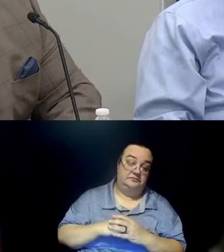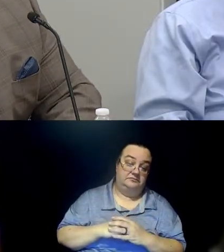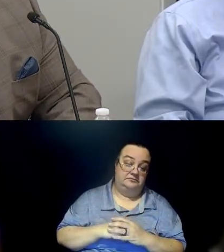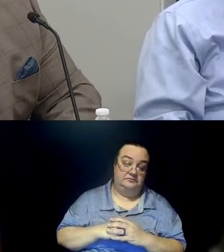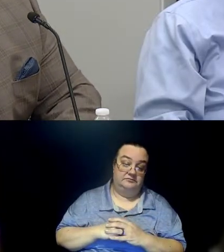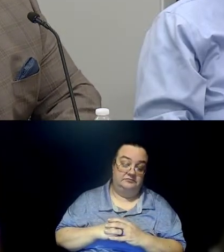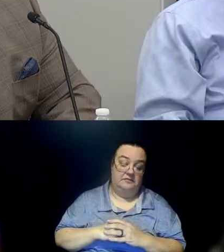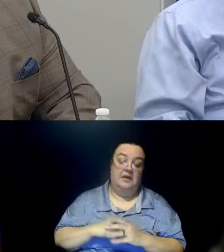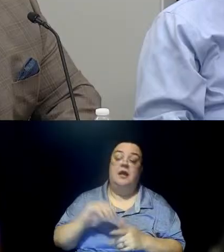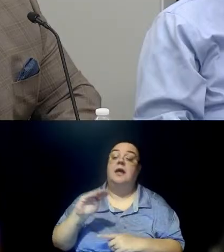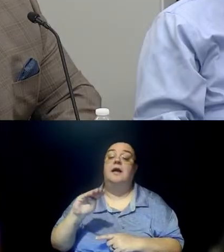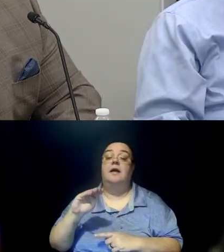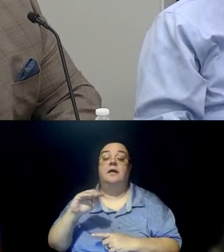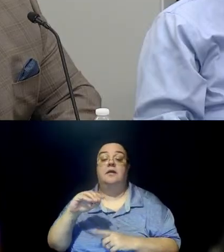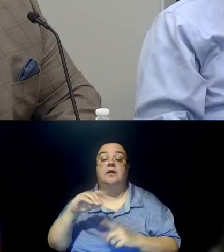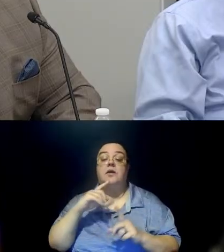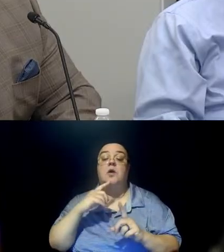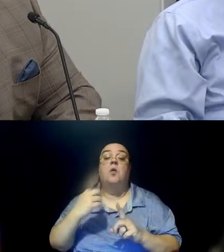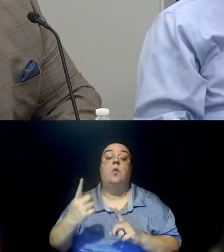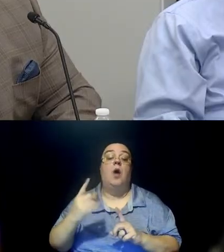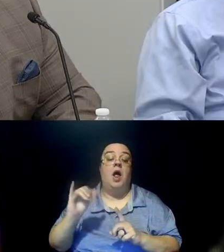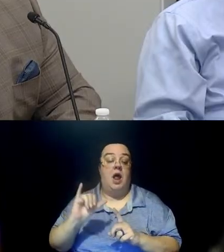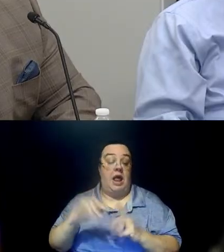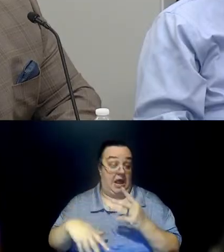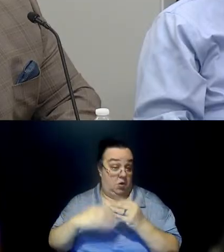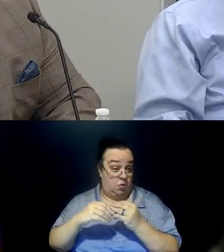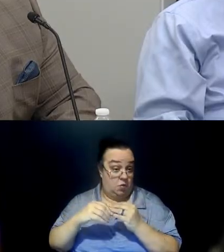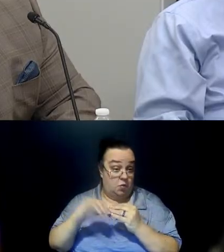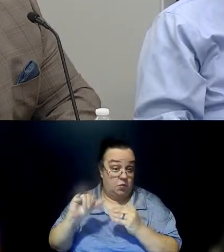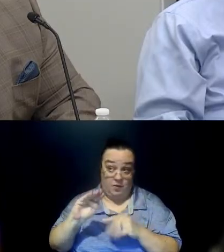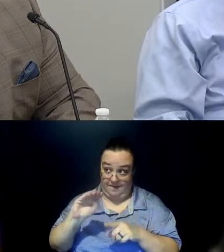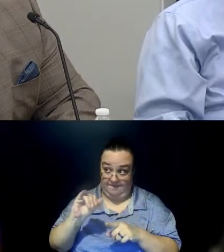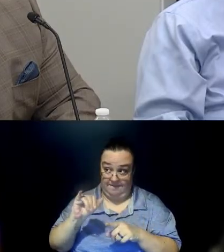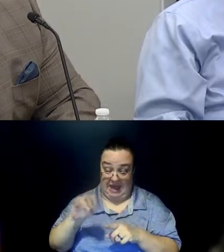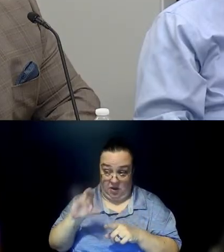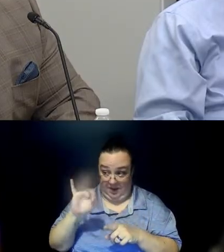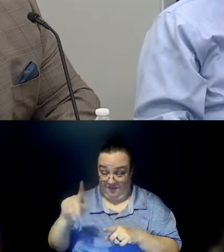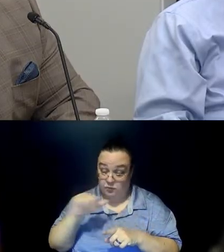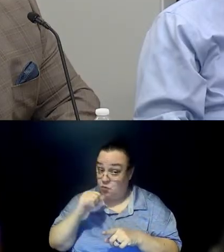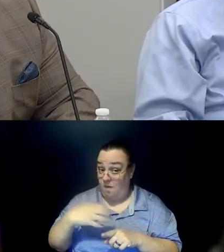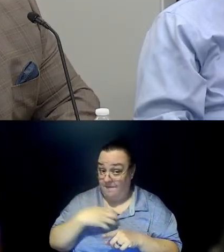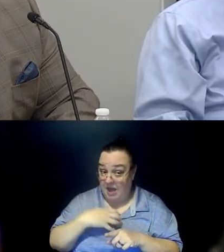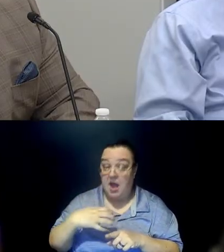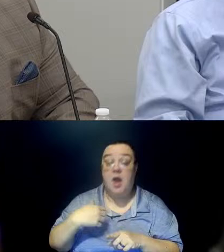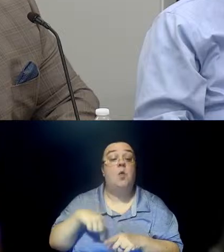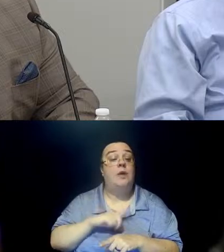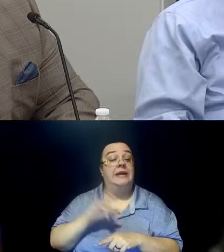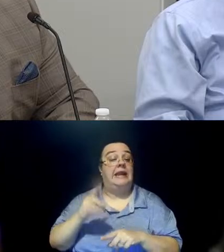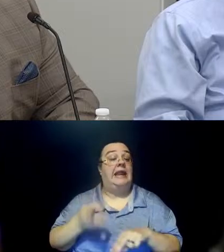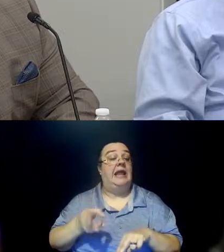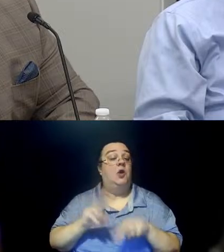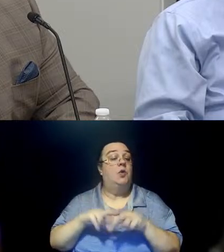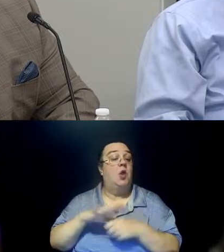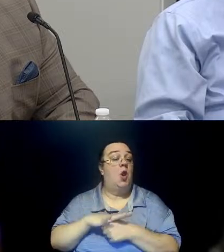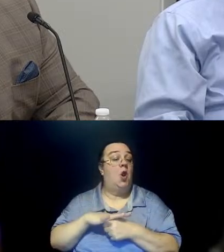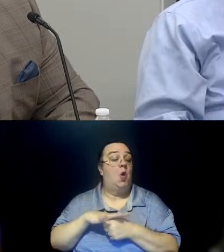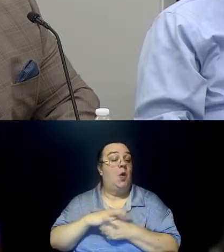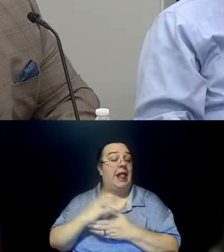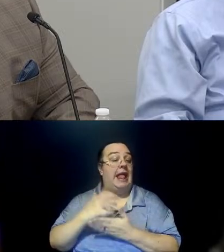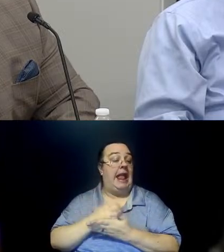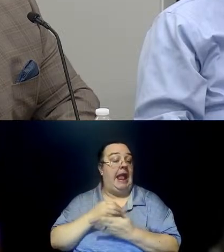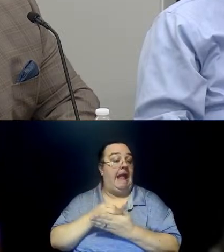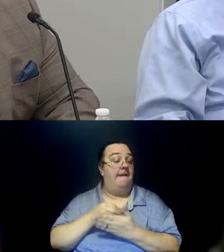Okay. One note too, Mayor, if you don't mind. We did increase the local income taxes just based off